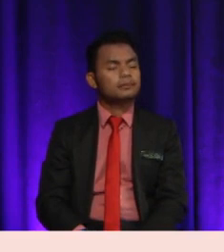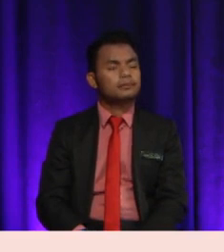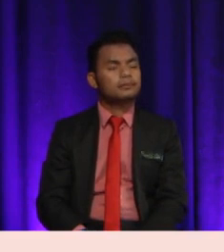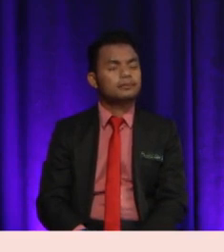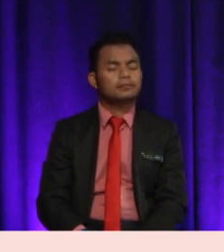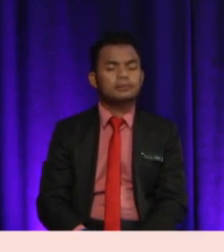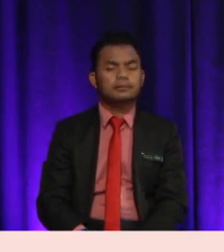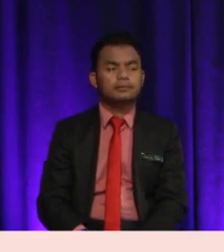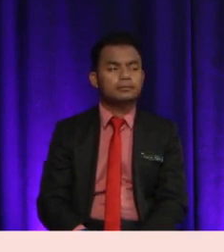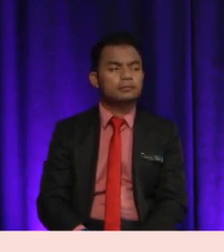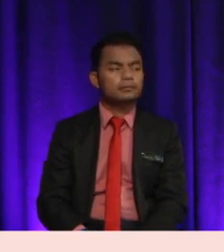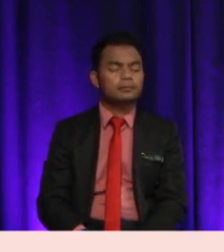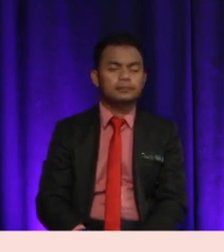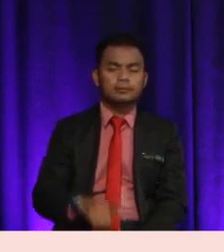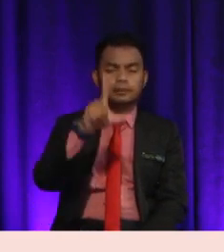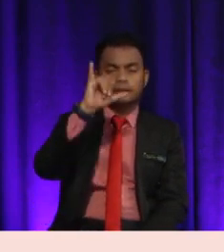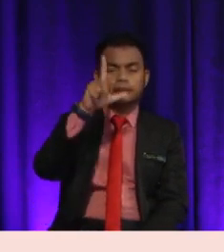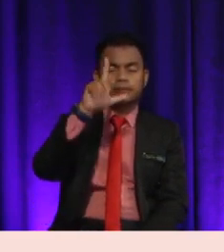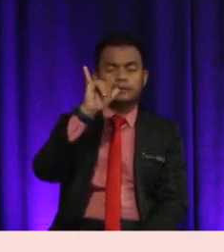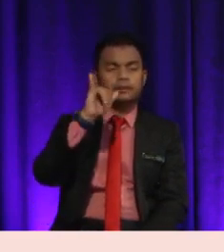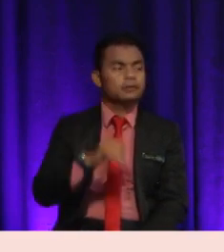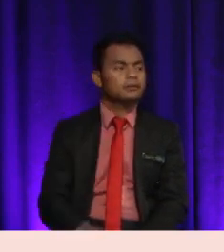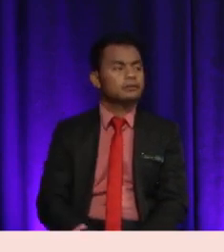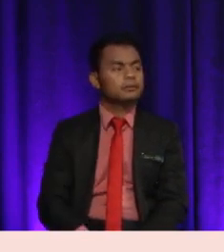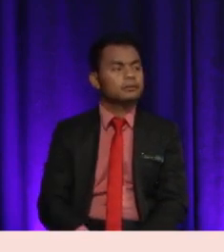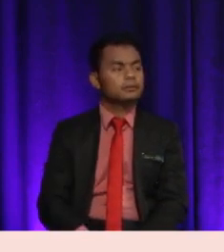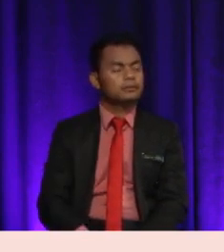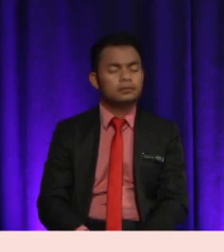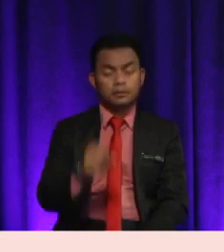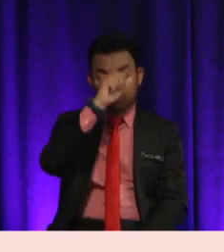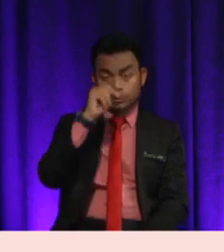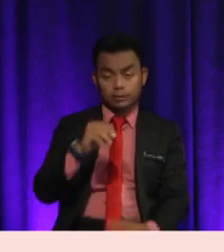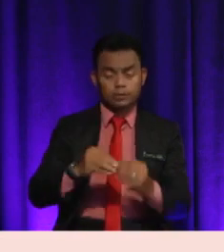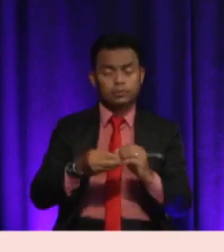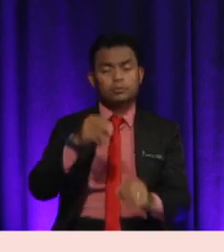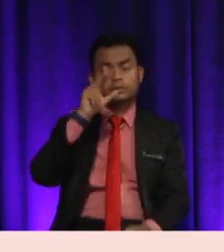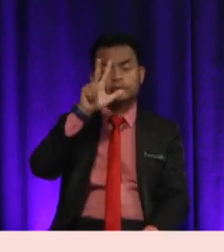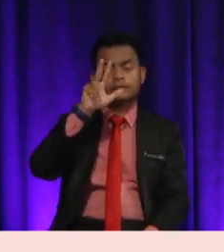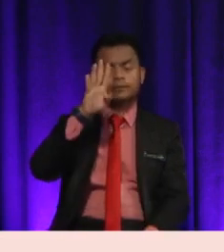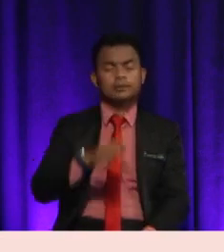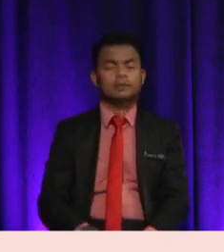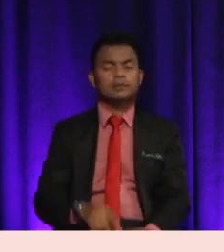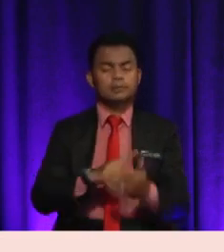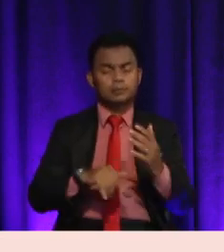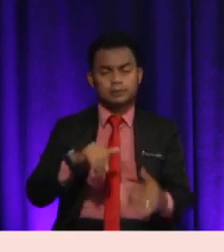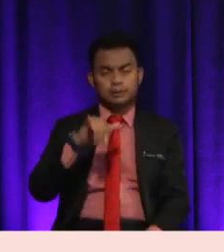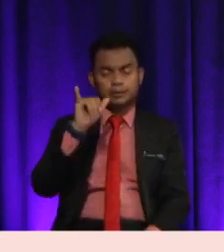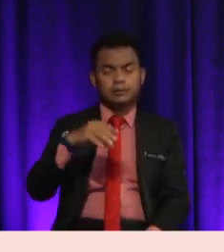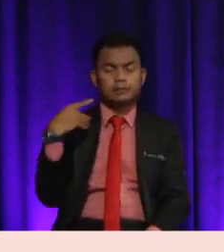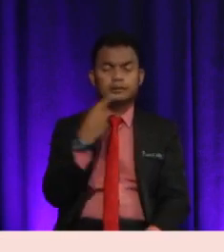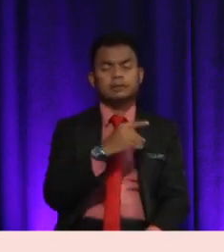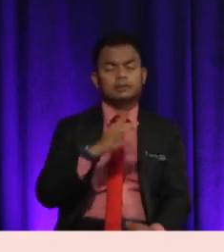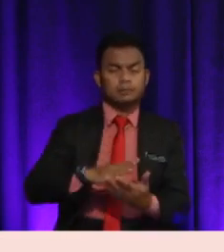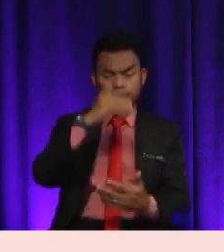Okay, Lily is a generous person. Number 24. What has Lily learned from being a photographer? The